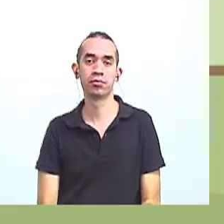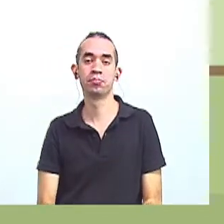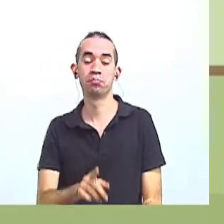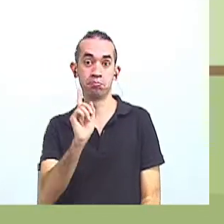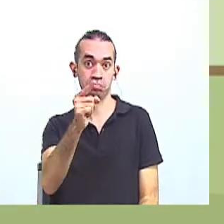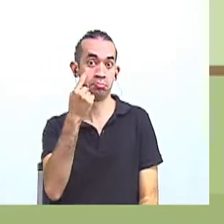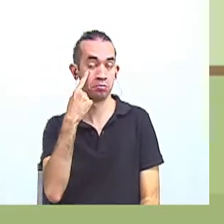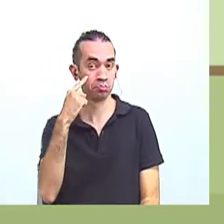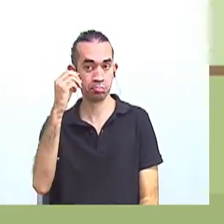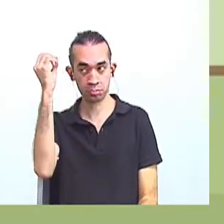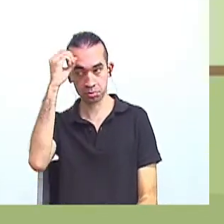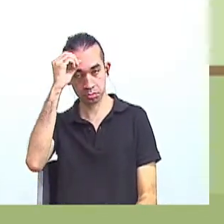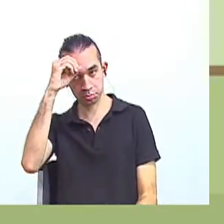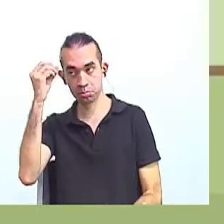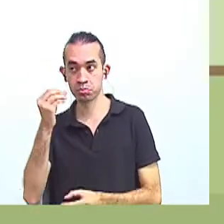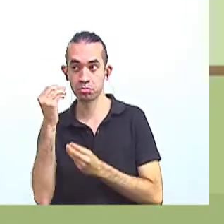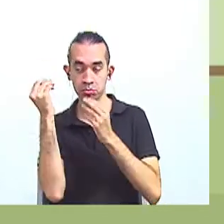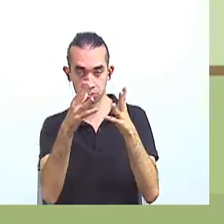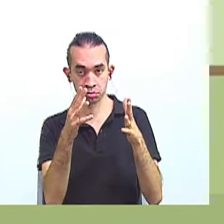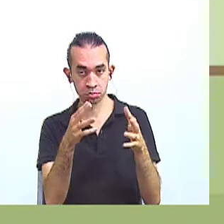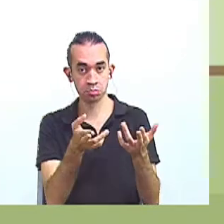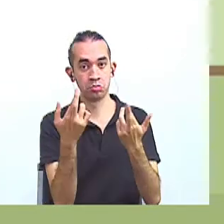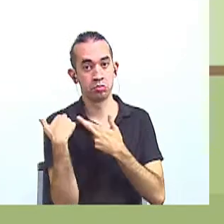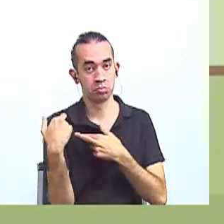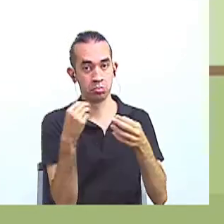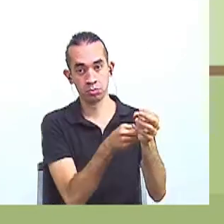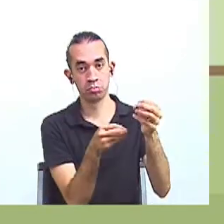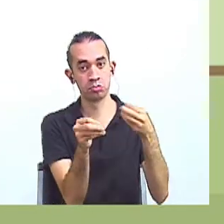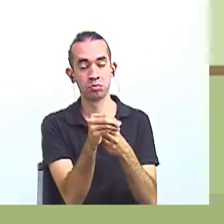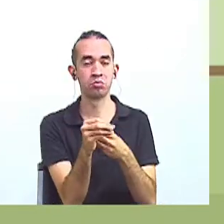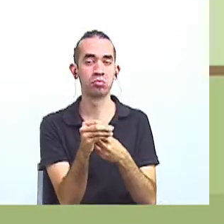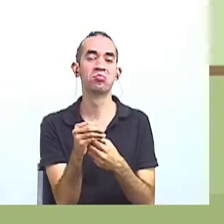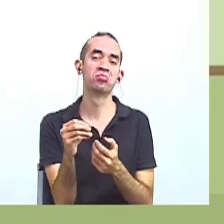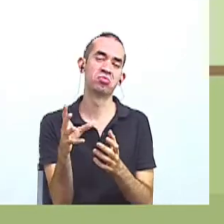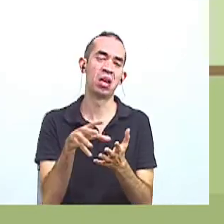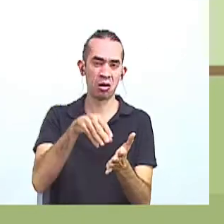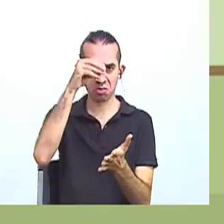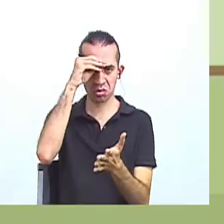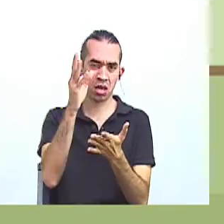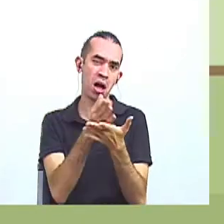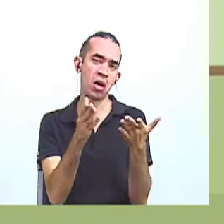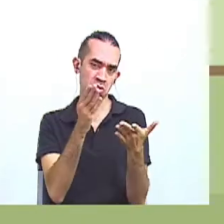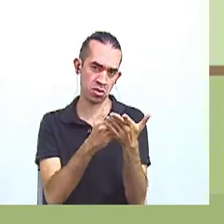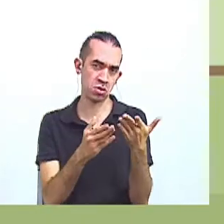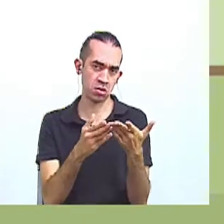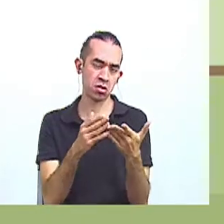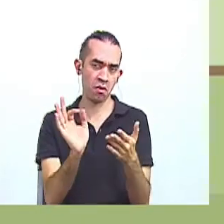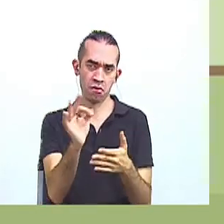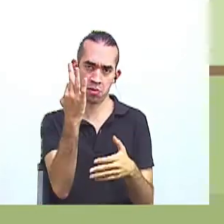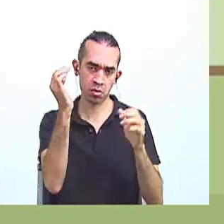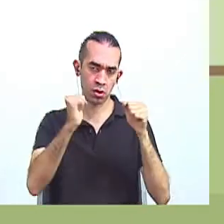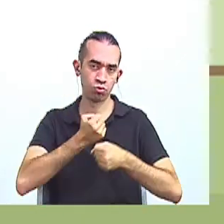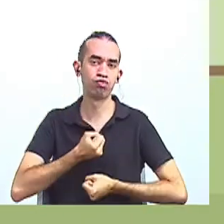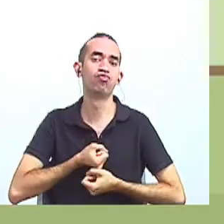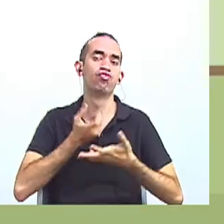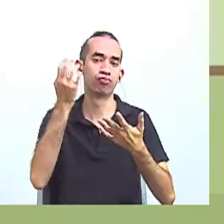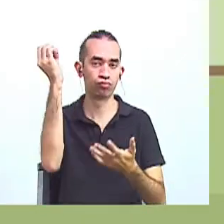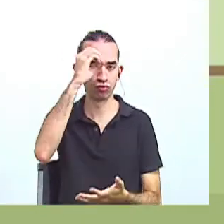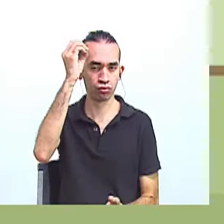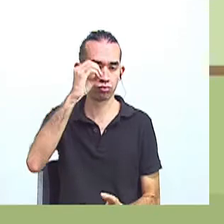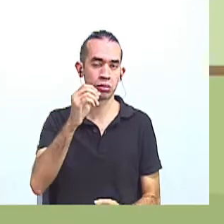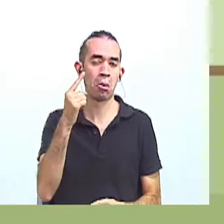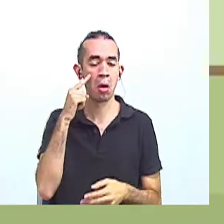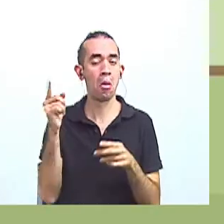opinion to the admissions officer, let's learn some ways in which we can actually give opinions by watching a